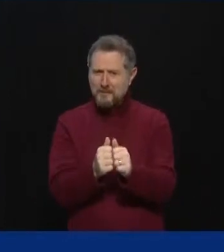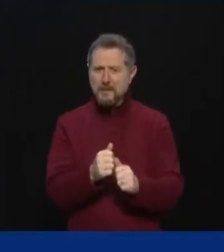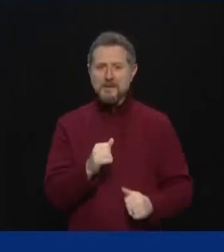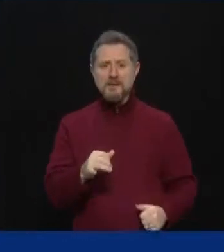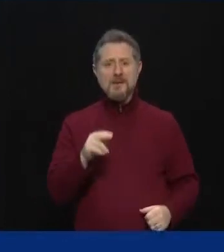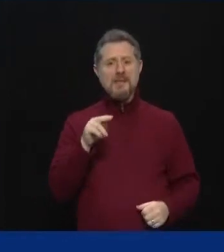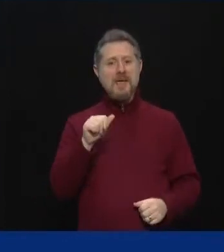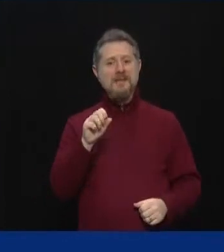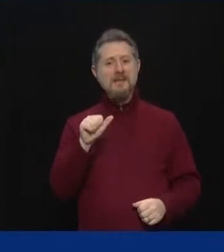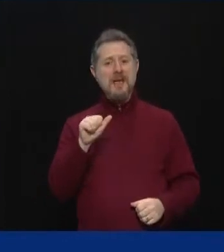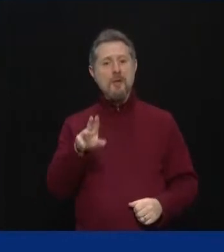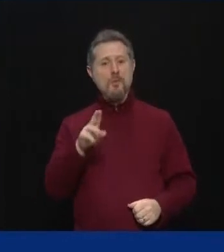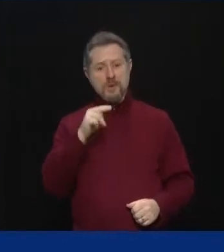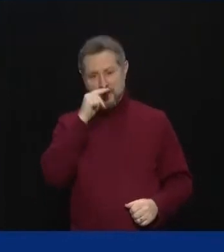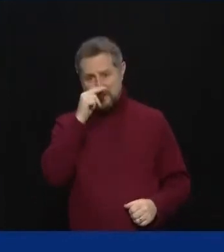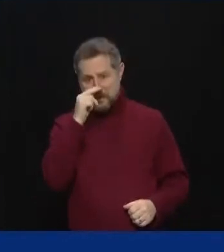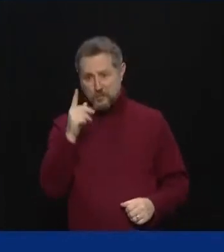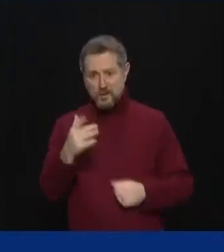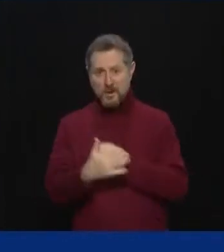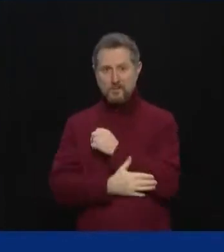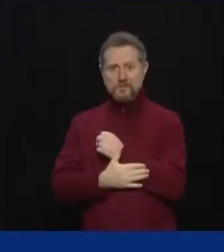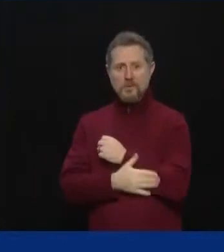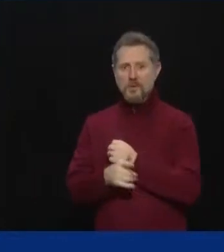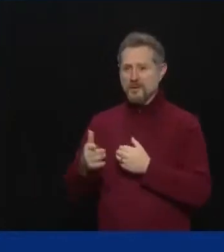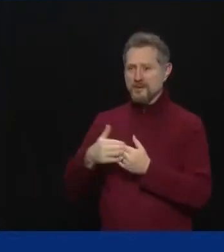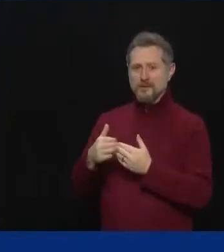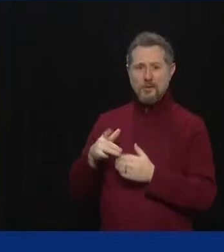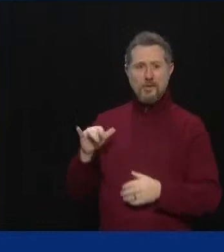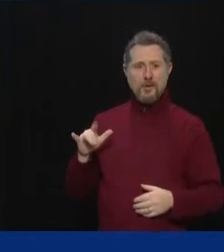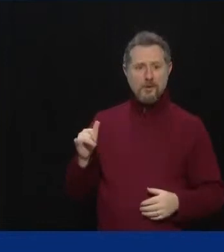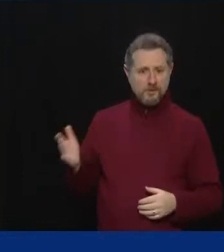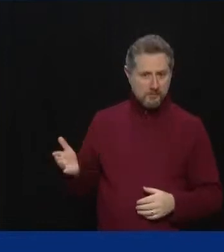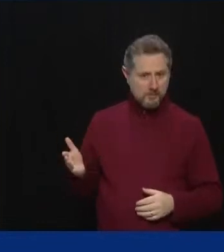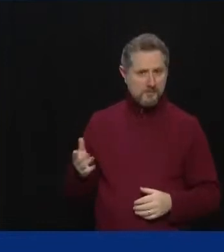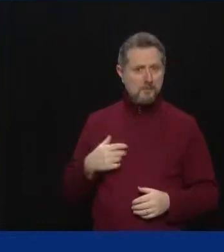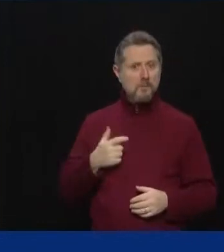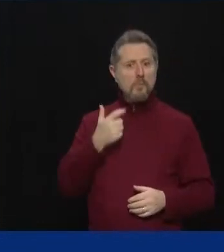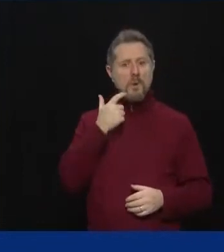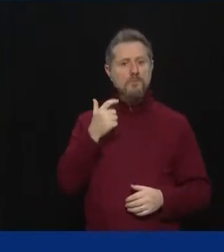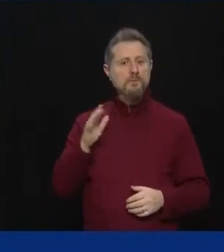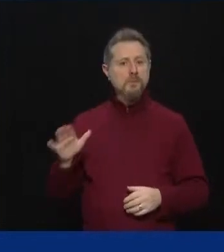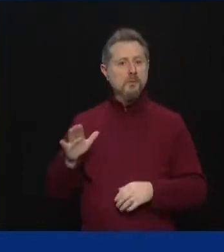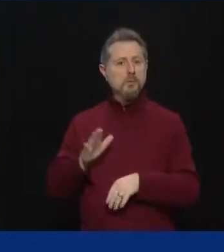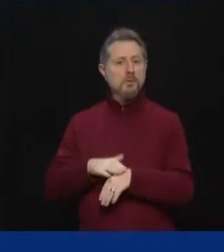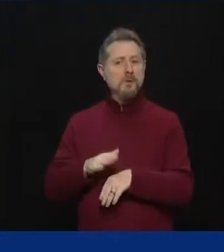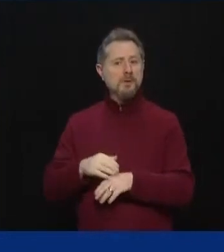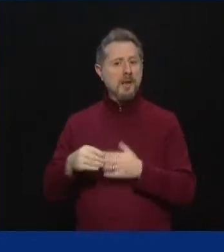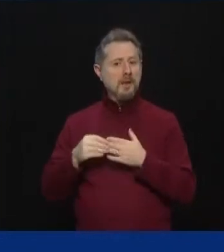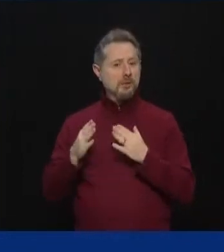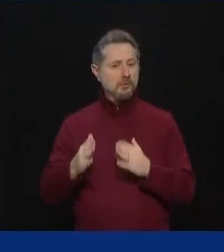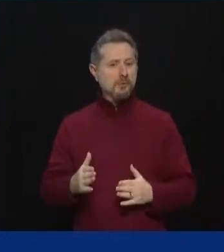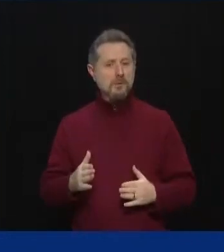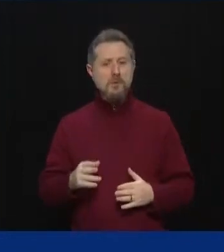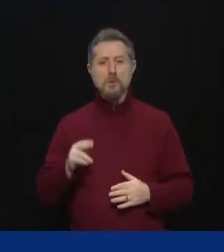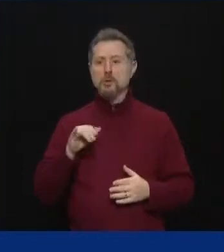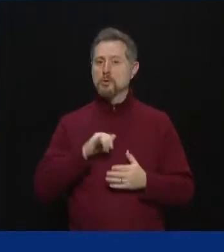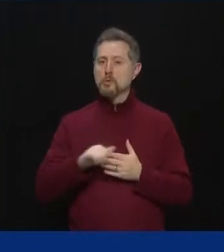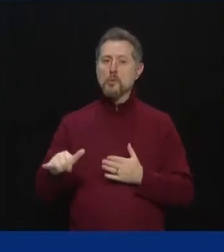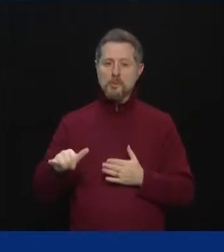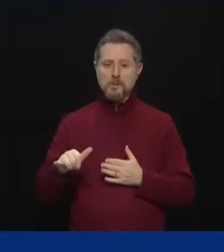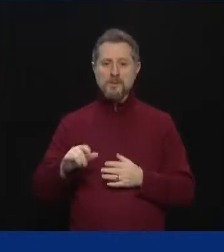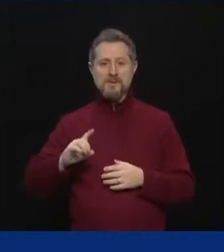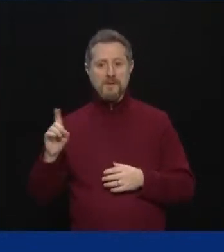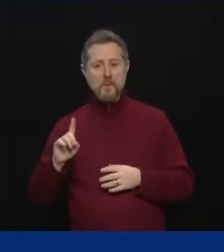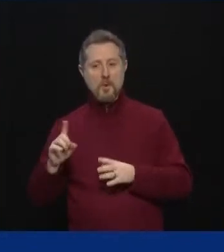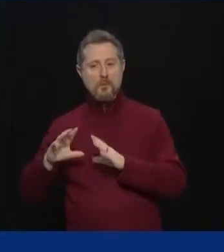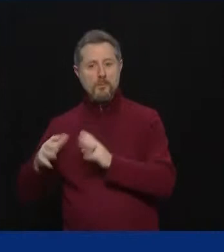not far from here. I have been heeding that warning and focused on that as the leader of the New York State Democratic Party. It